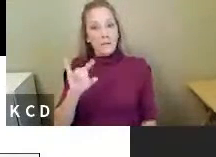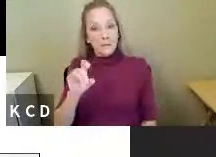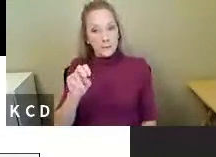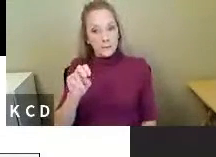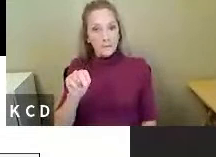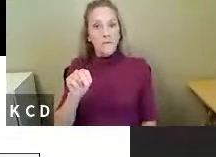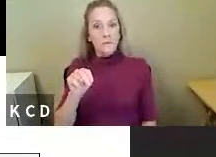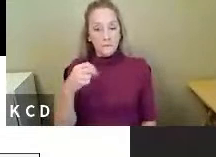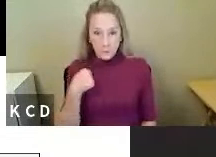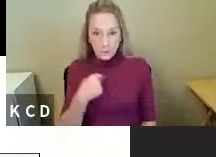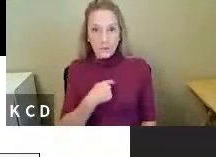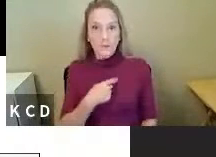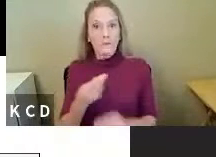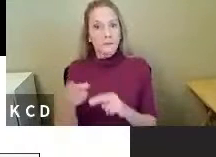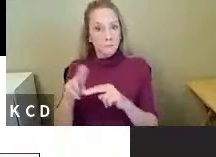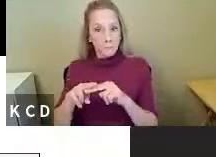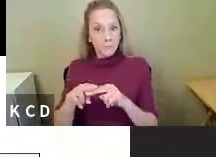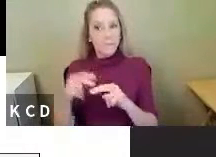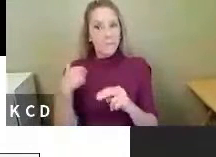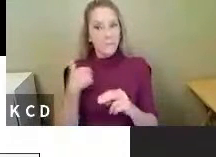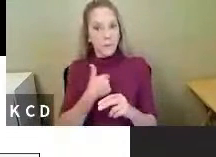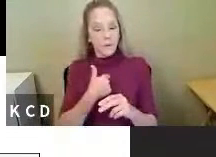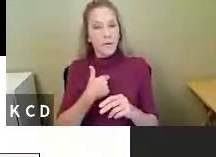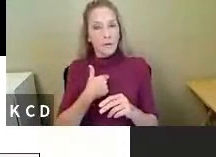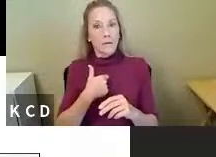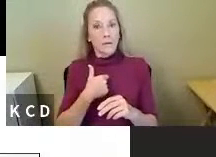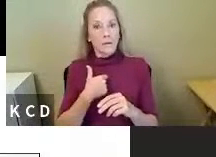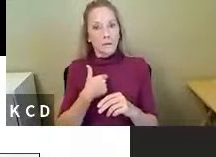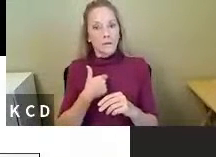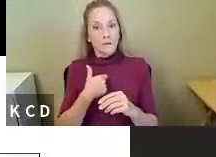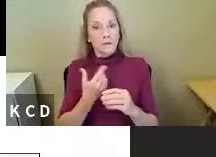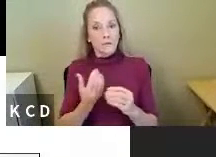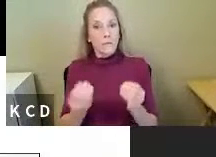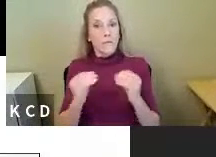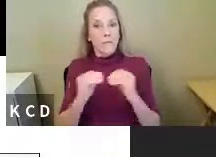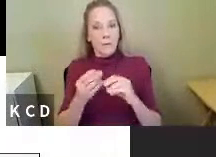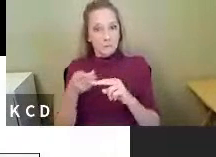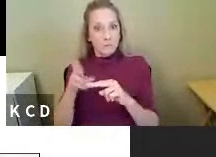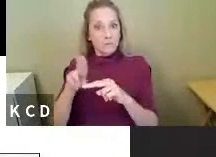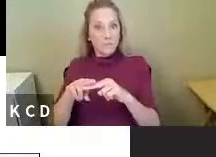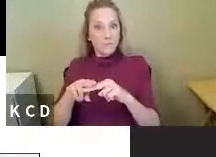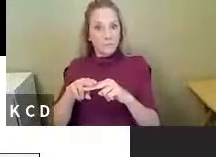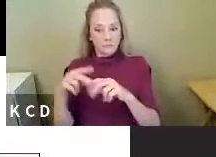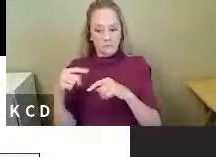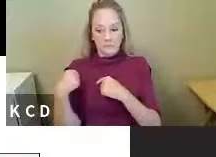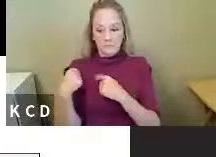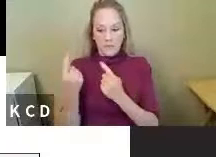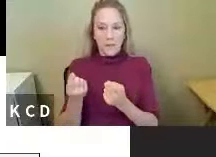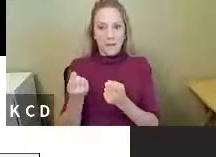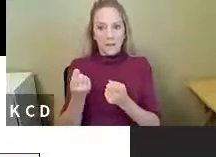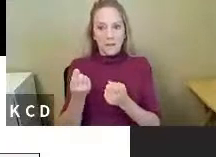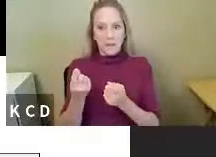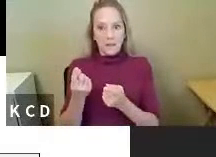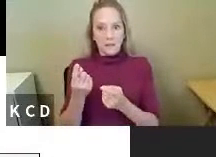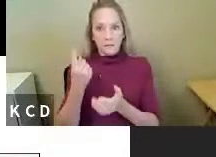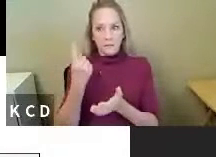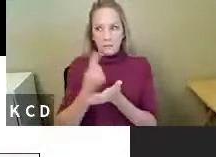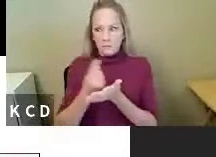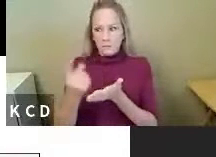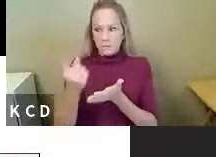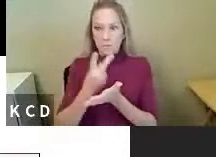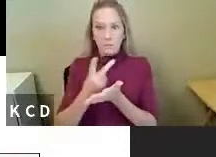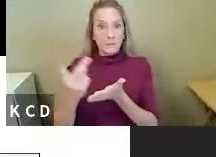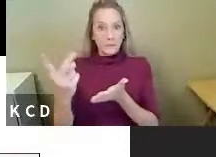and we've had the most significant increase of just in this last week or